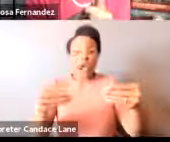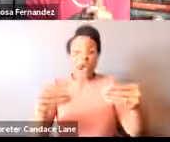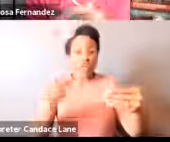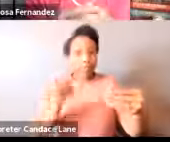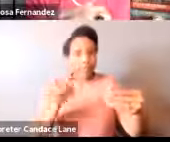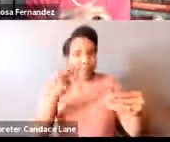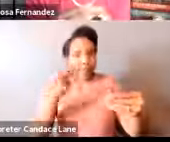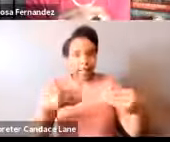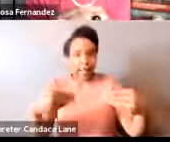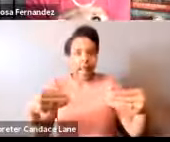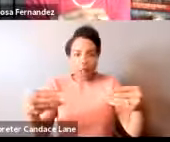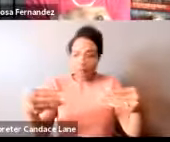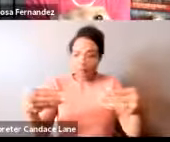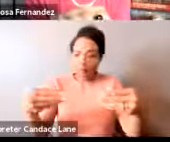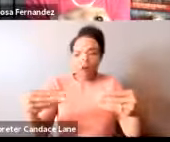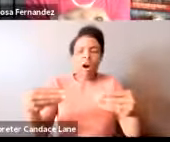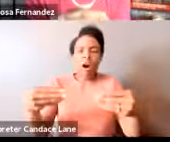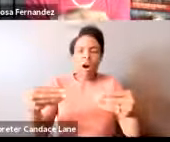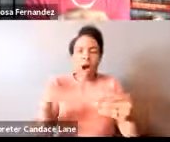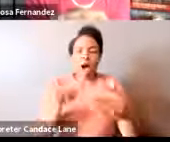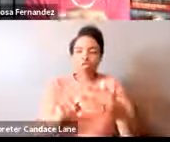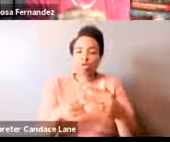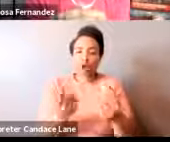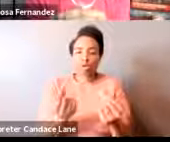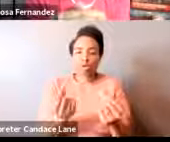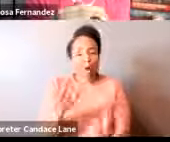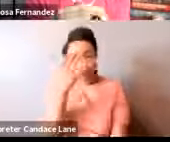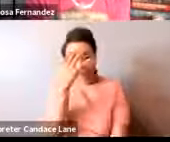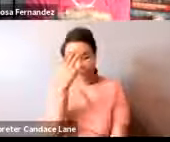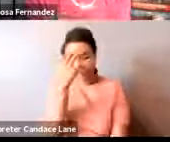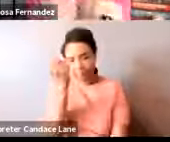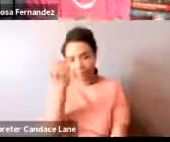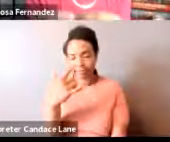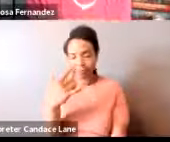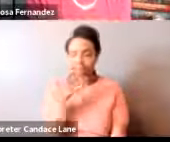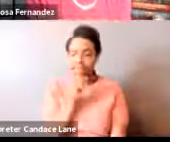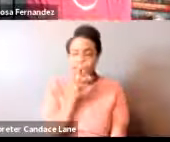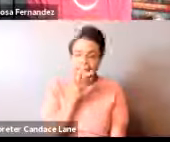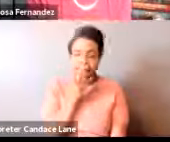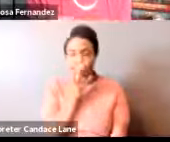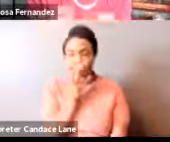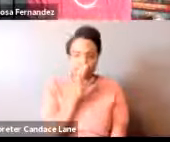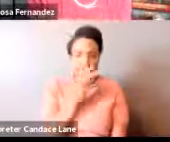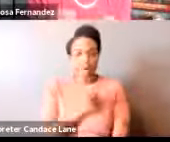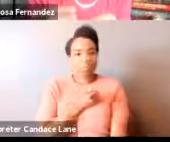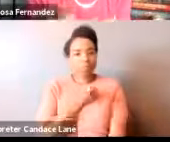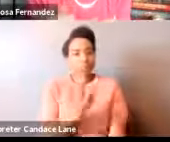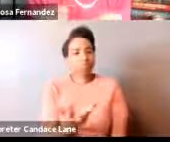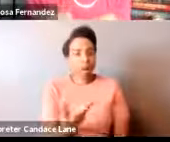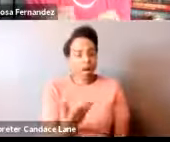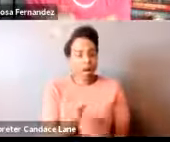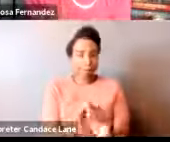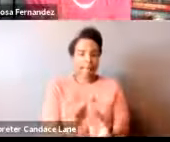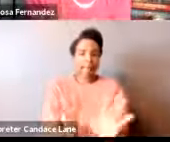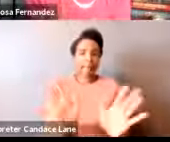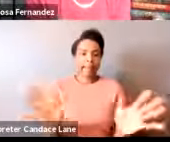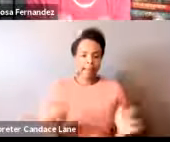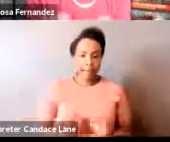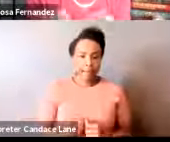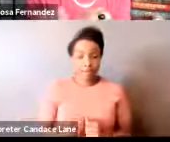But it was a long time, and there was a transition between saying I write poetry to saying I